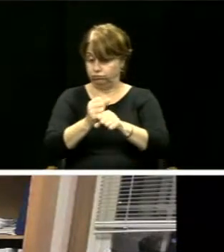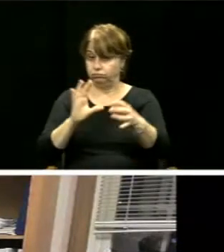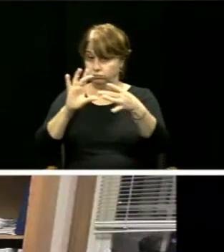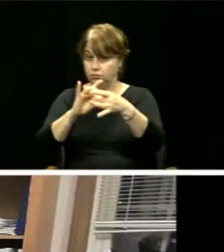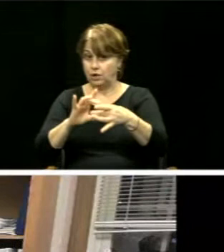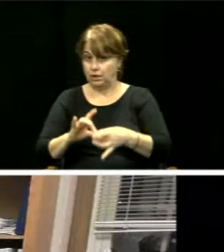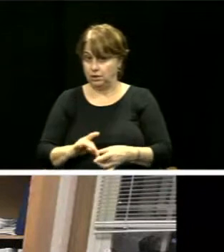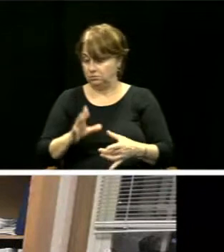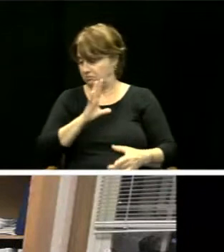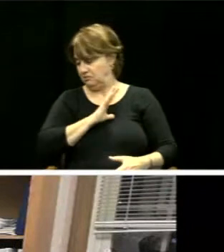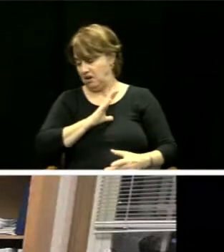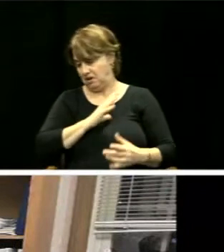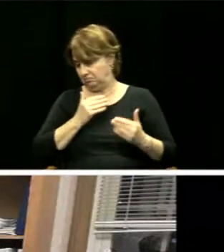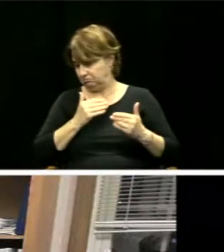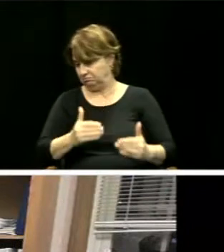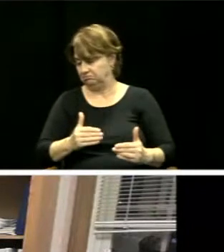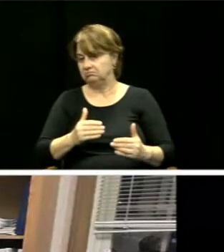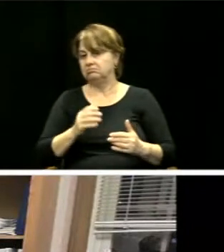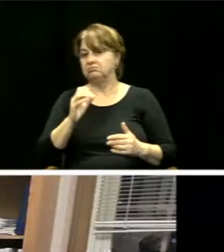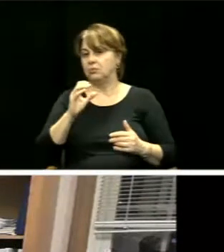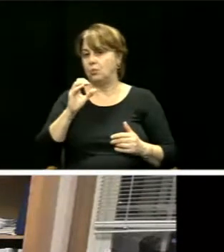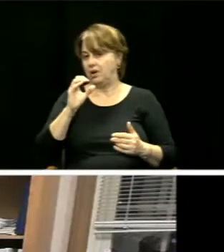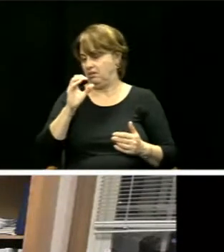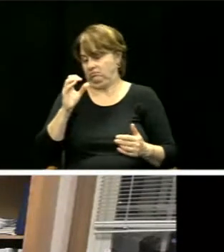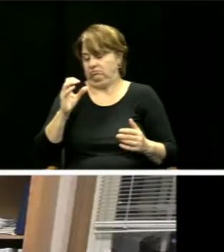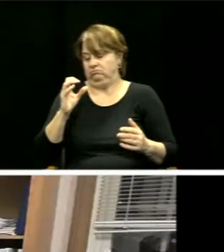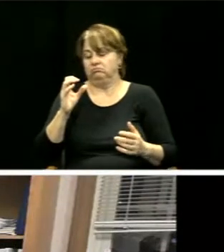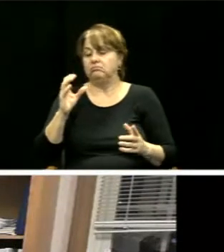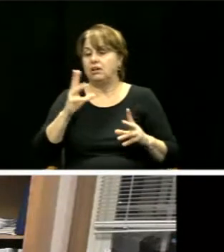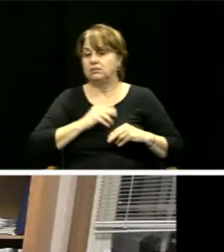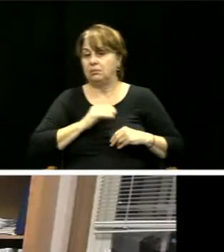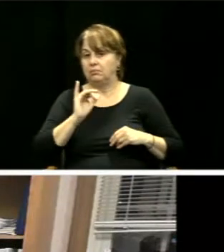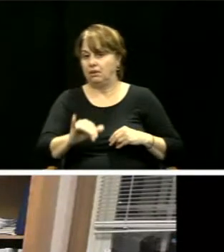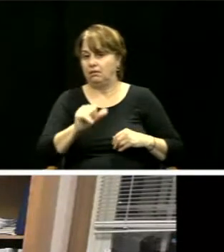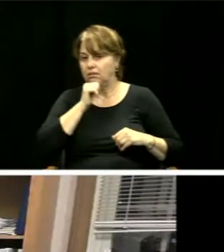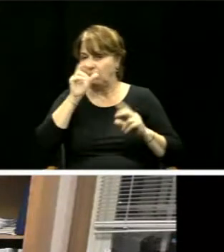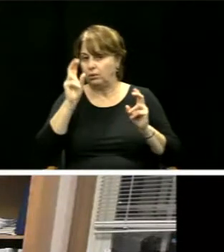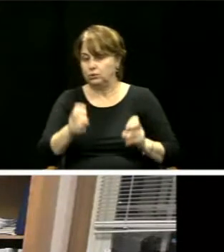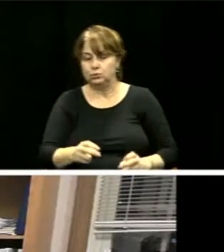system, we're fine with that. There's no issue with that.